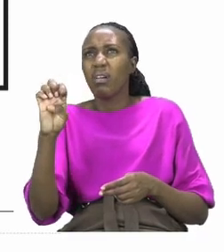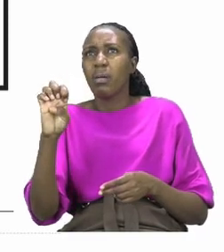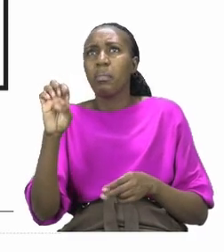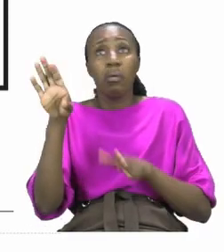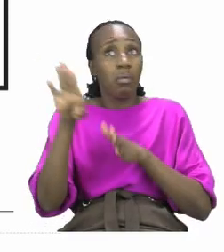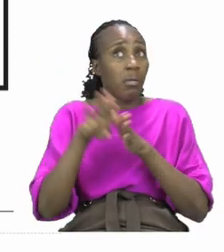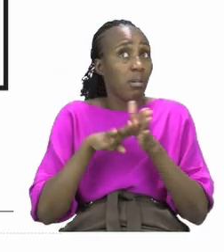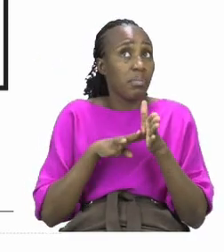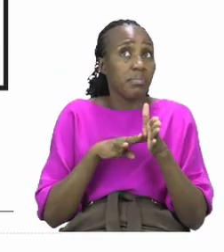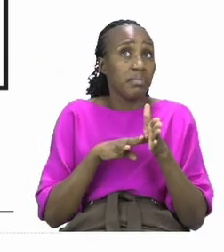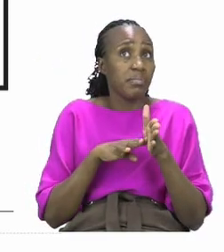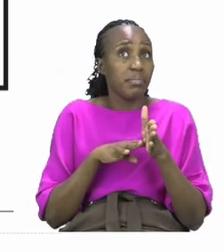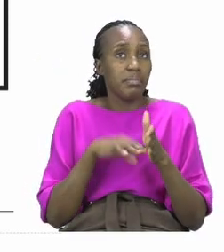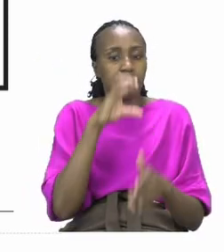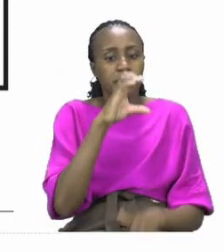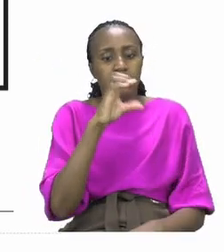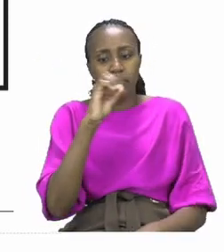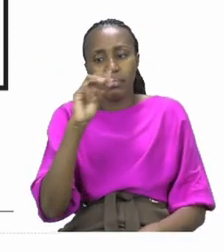come.